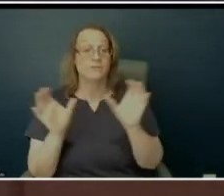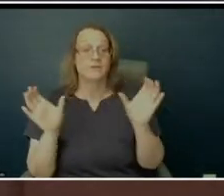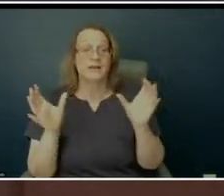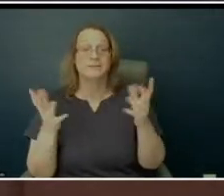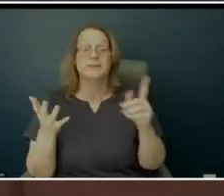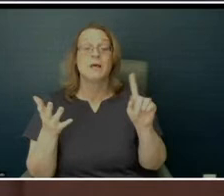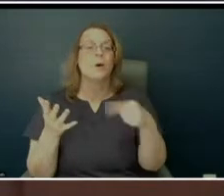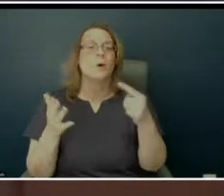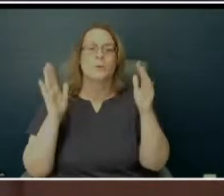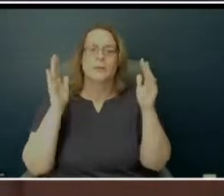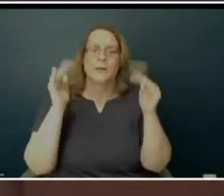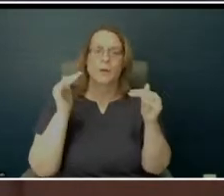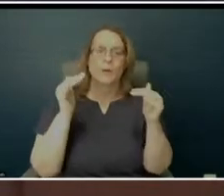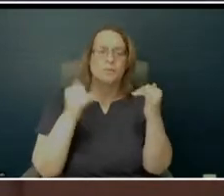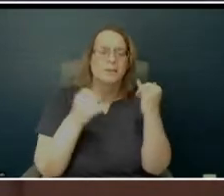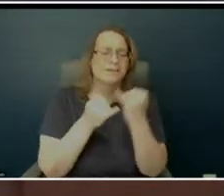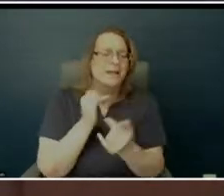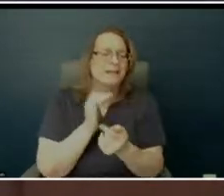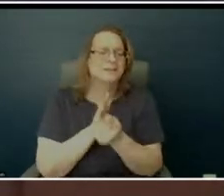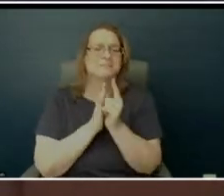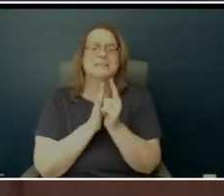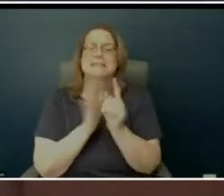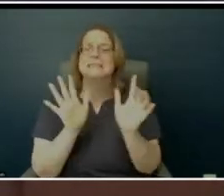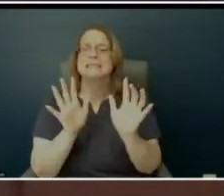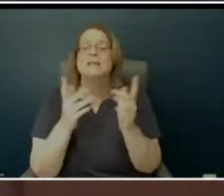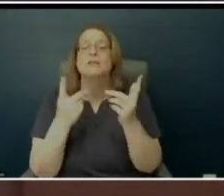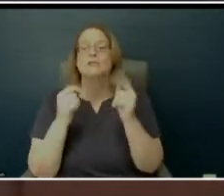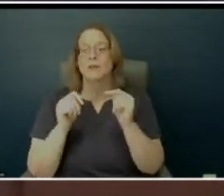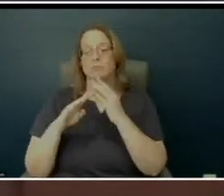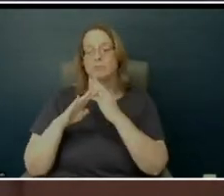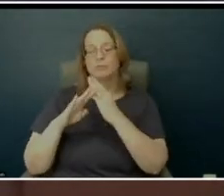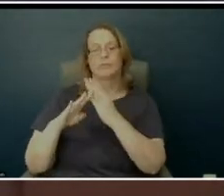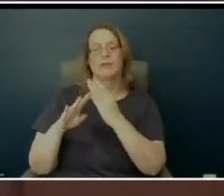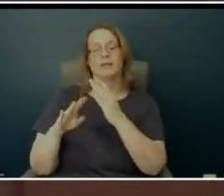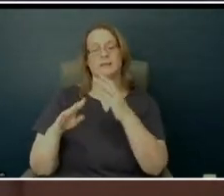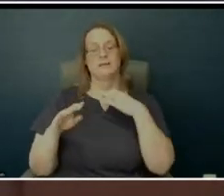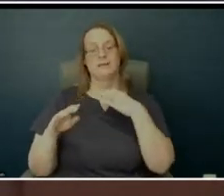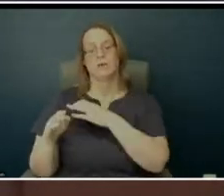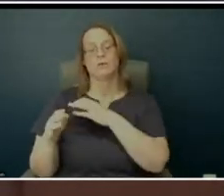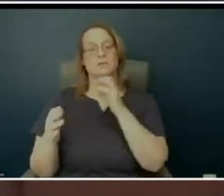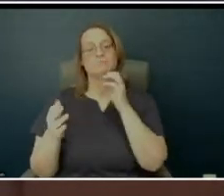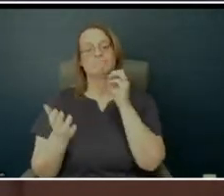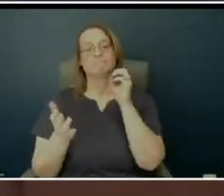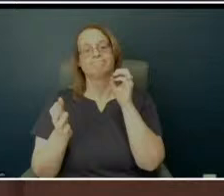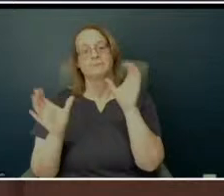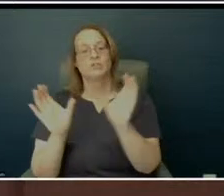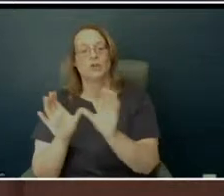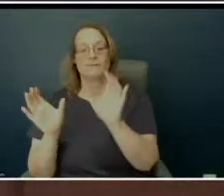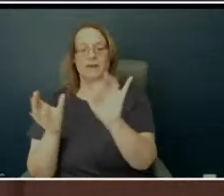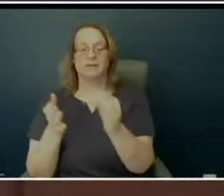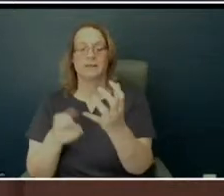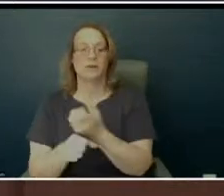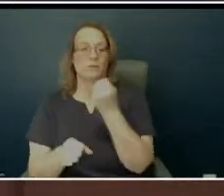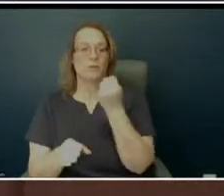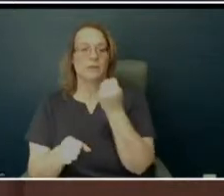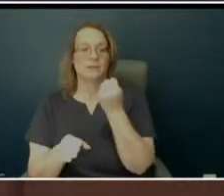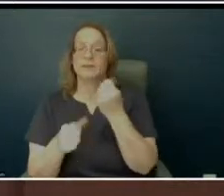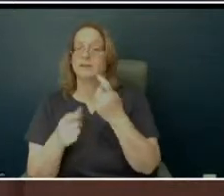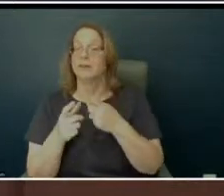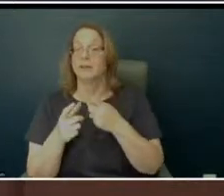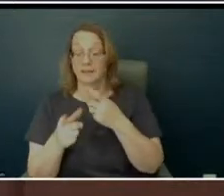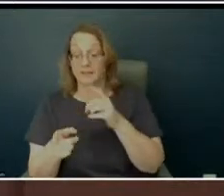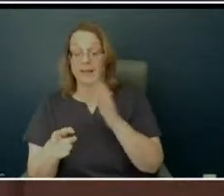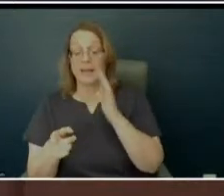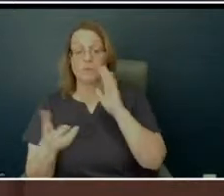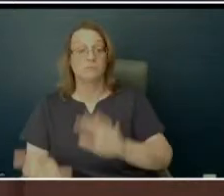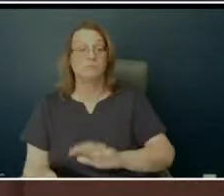prevent Congress from certifying the win, thus throwing the entire system into constitutional chaos. The